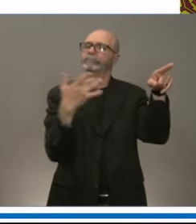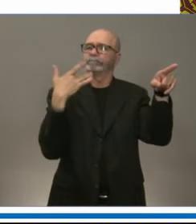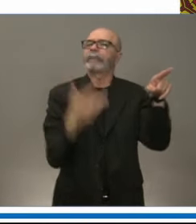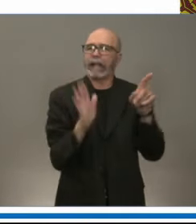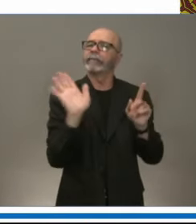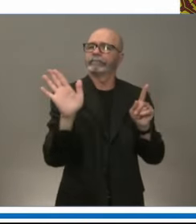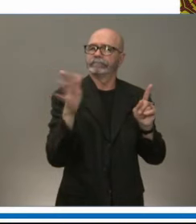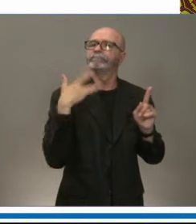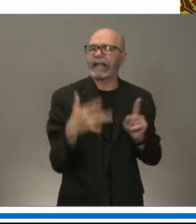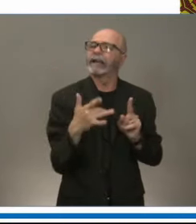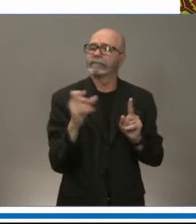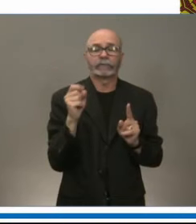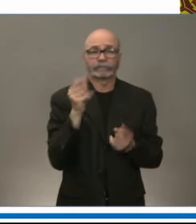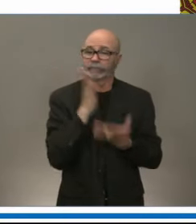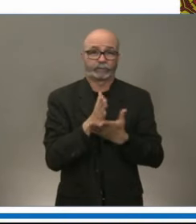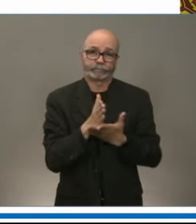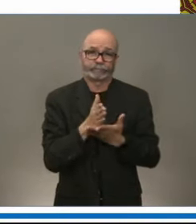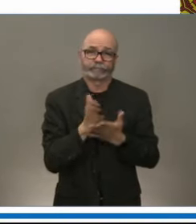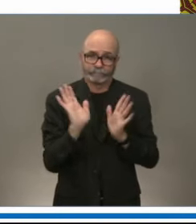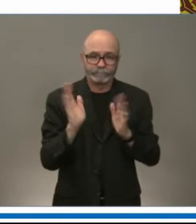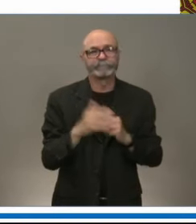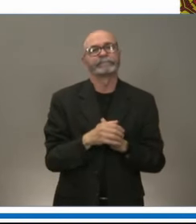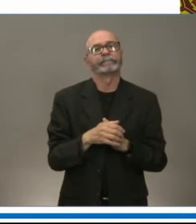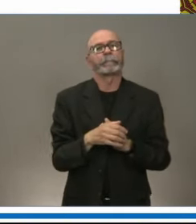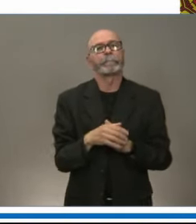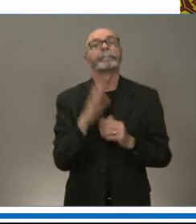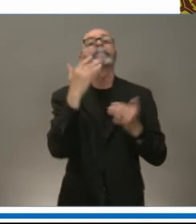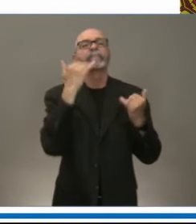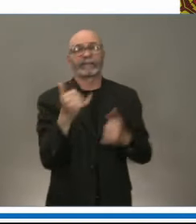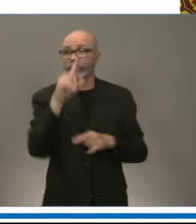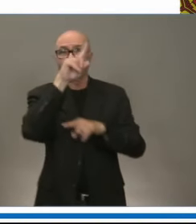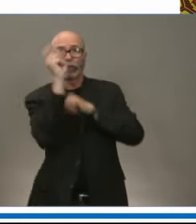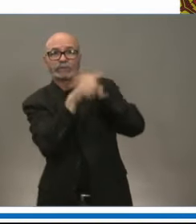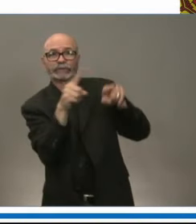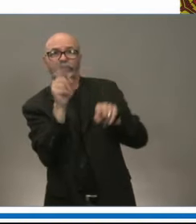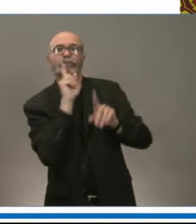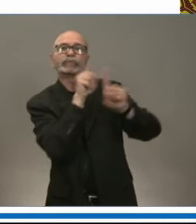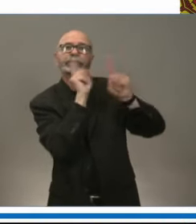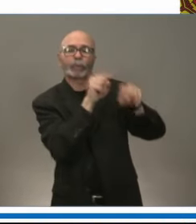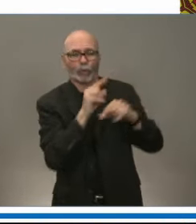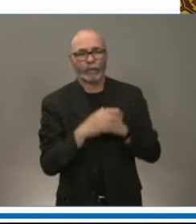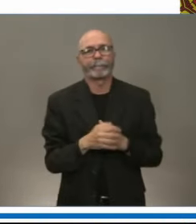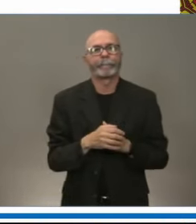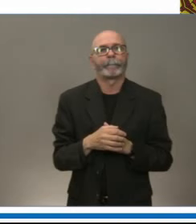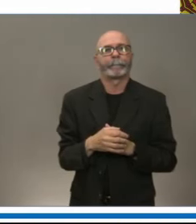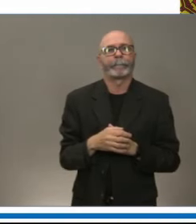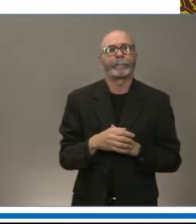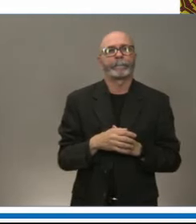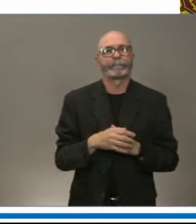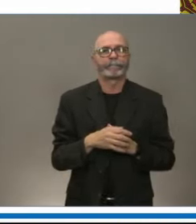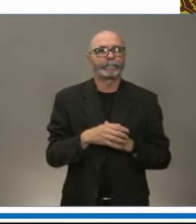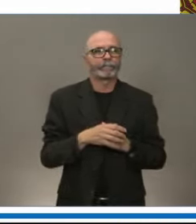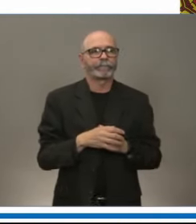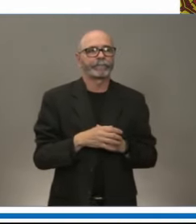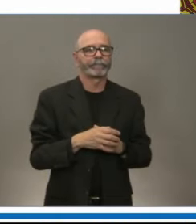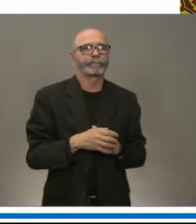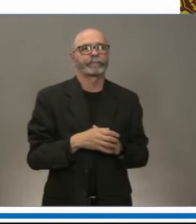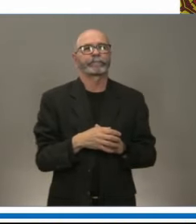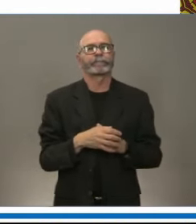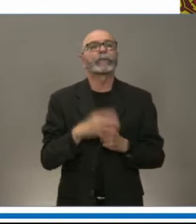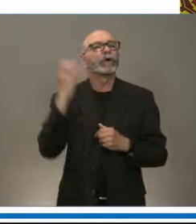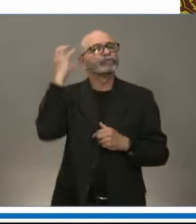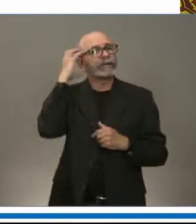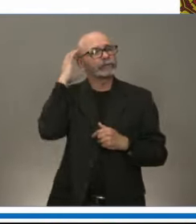one follow-up per reporter for the time that we have allotted for today. First question will go to Cassandra Nadeau-Lamarche from Radio Canada.